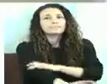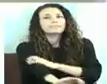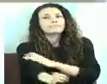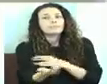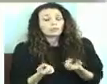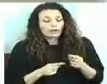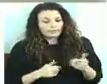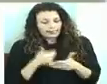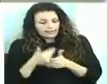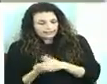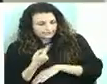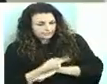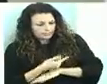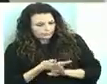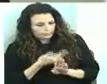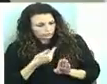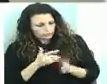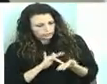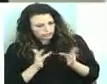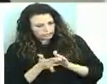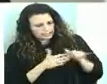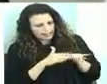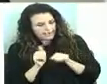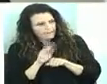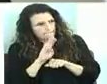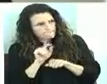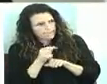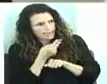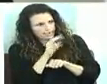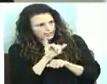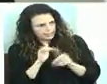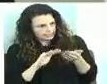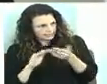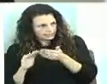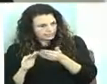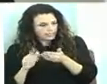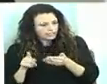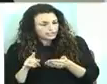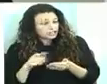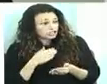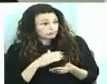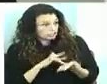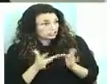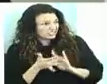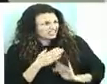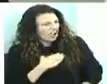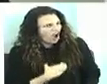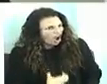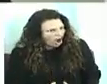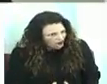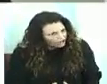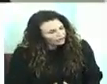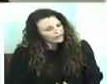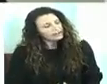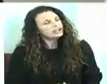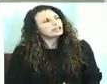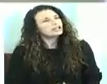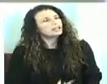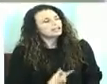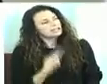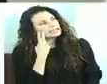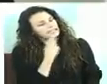day, before Jesus leaves Bethany, he becomes really hungry and ends up spotting a fig